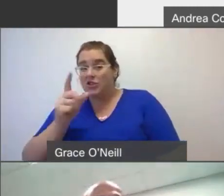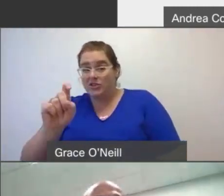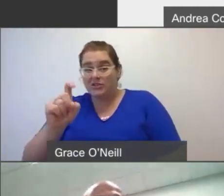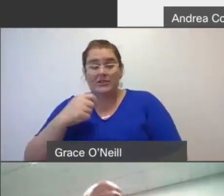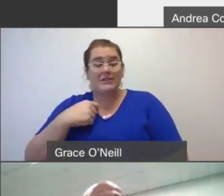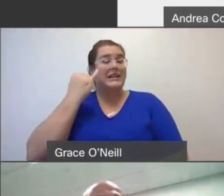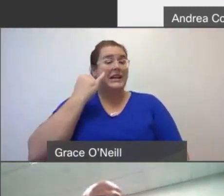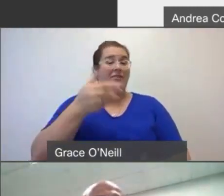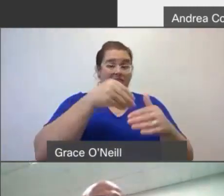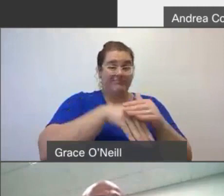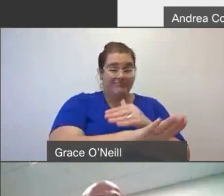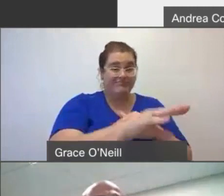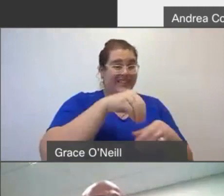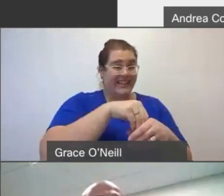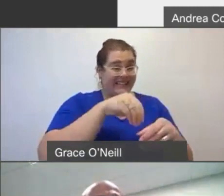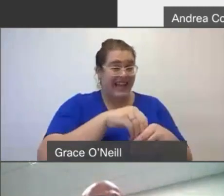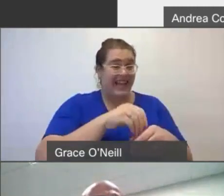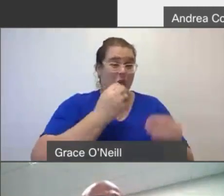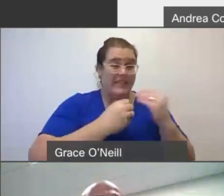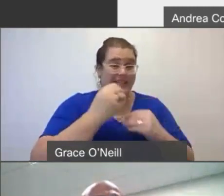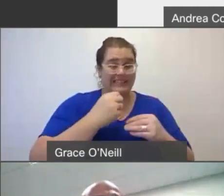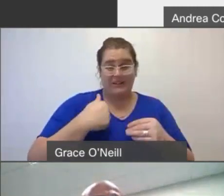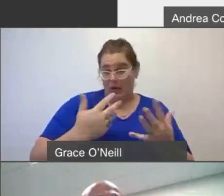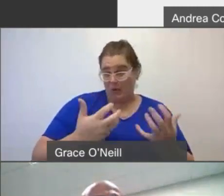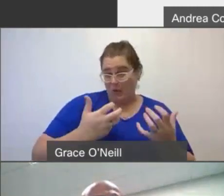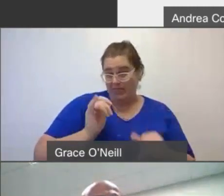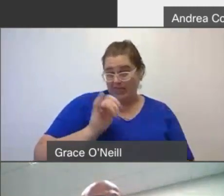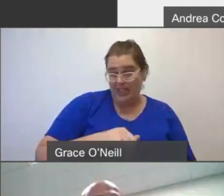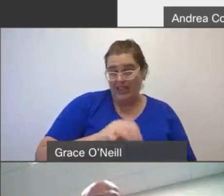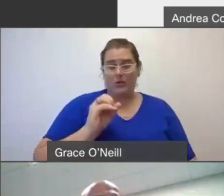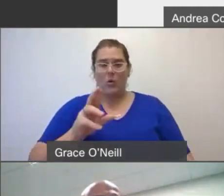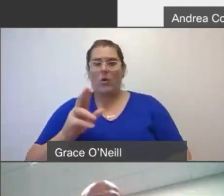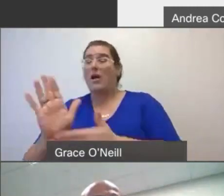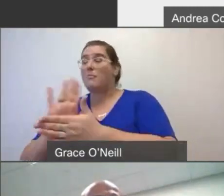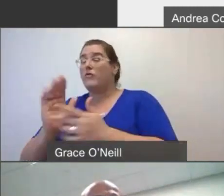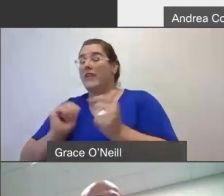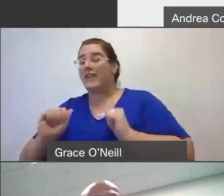you're going to have to eat inside? Do you go to the movie theater? You know,